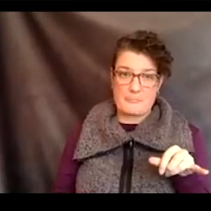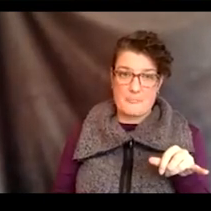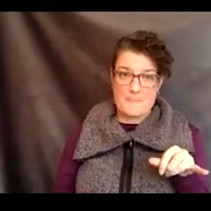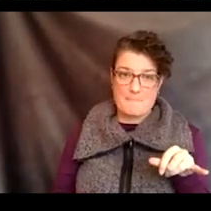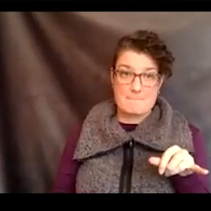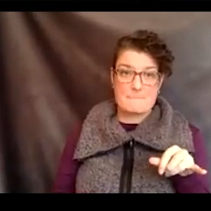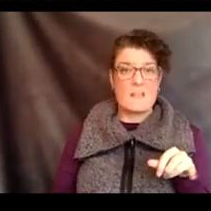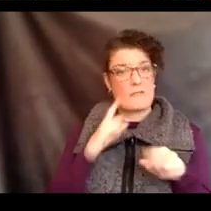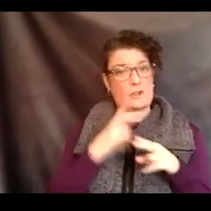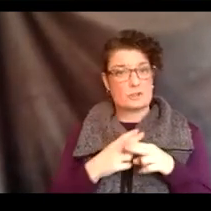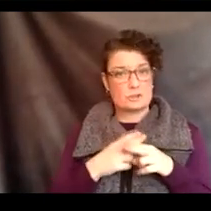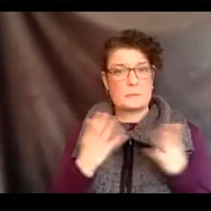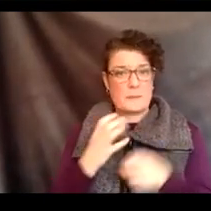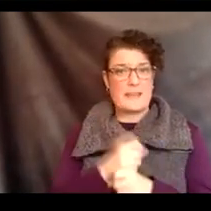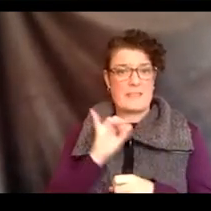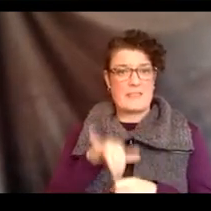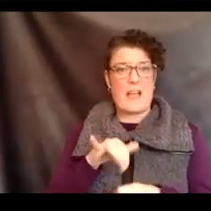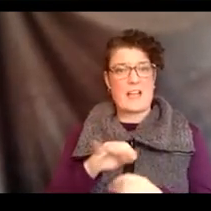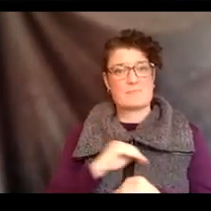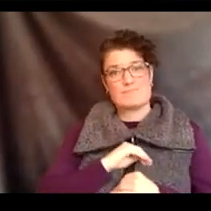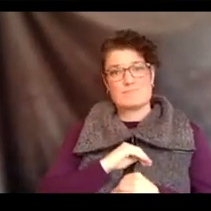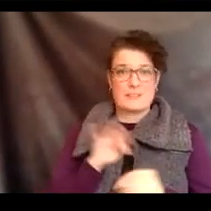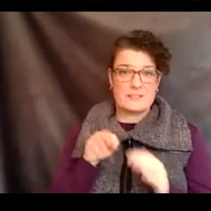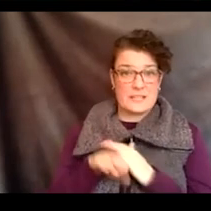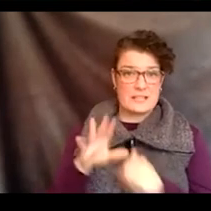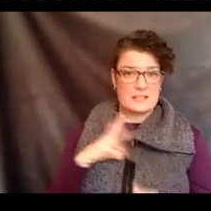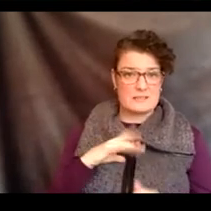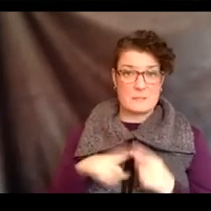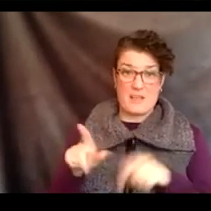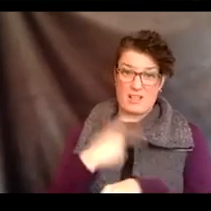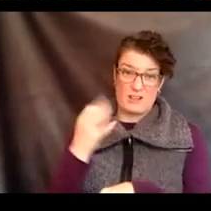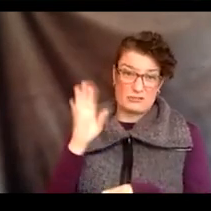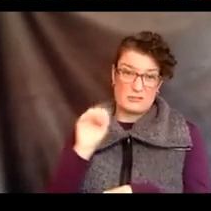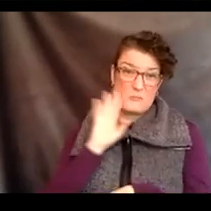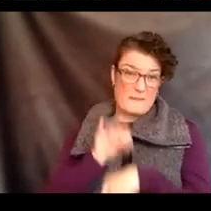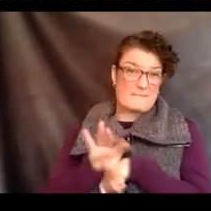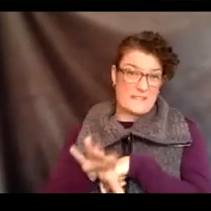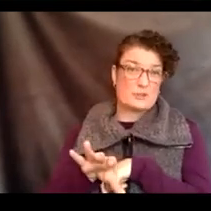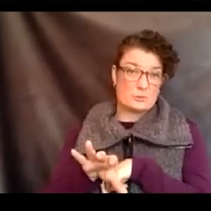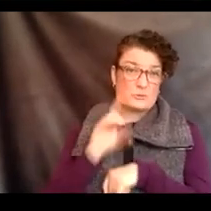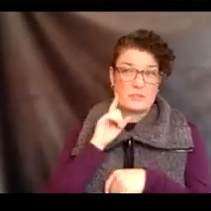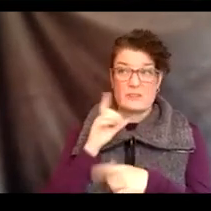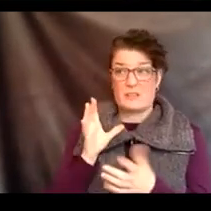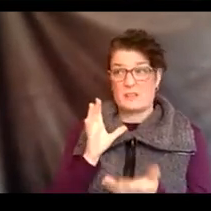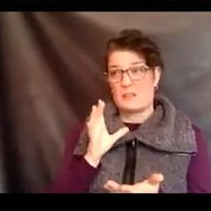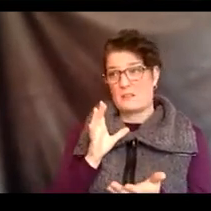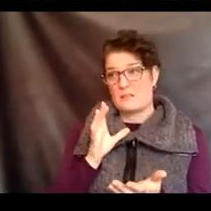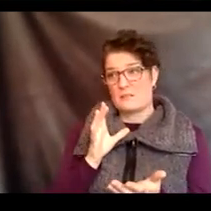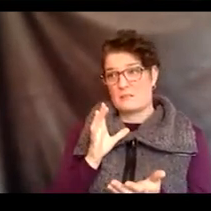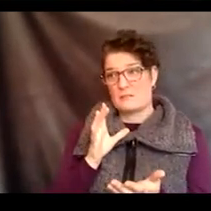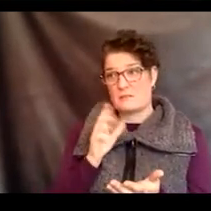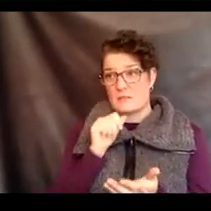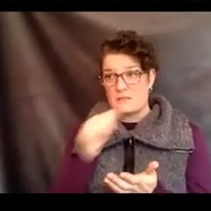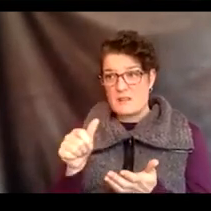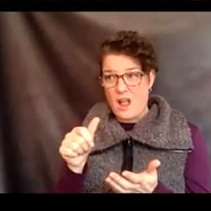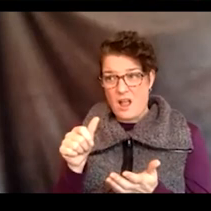yes, you might get that gratification of getting in, but I think in the long term, that's going to affect them. I think that losing these, they're not